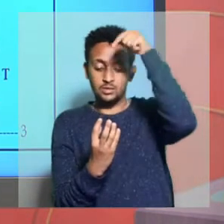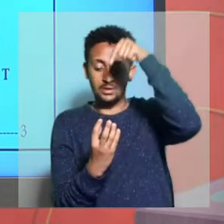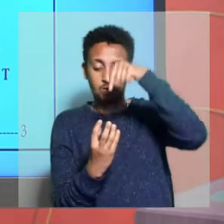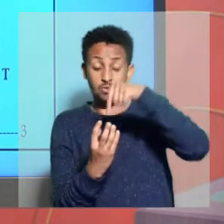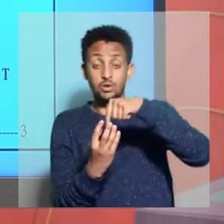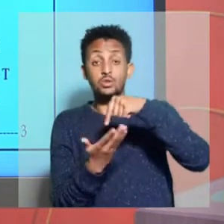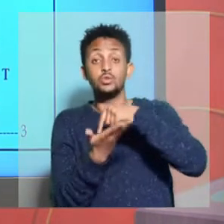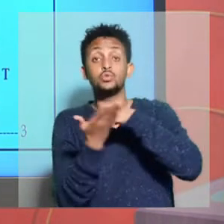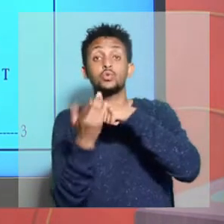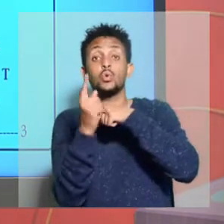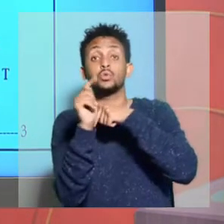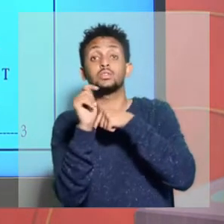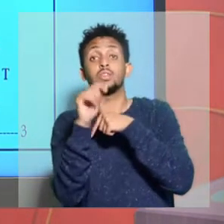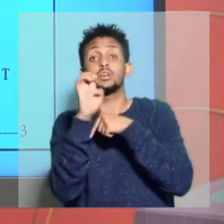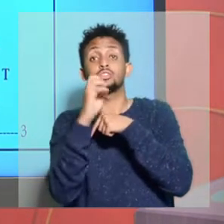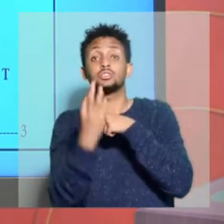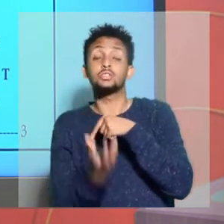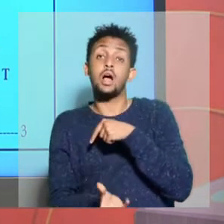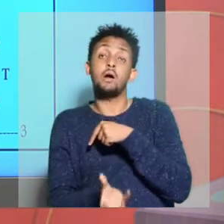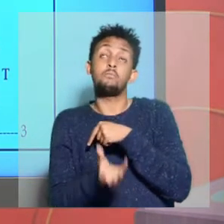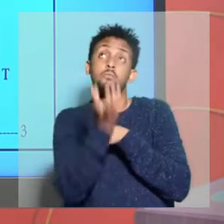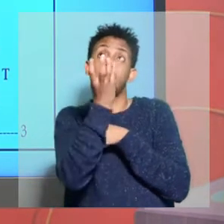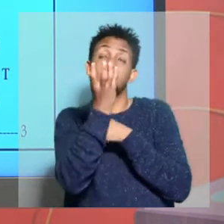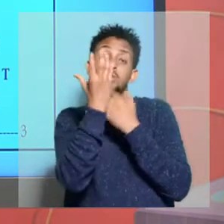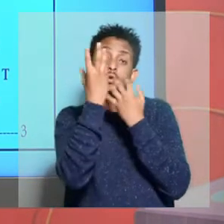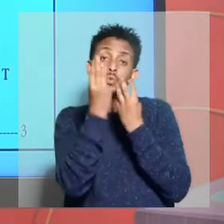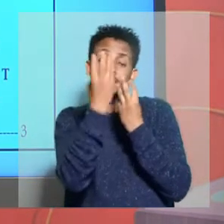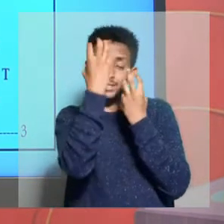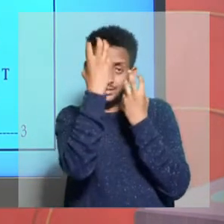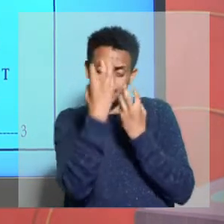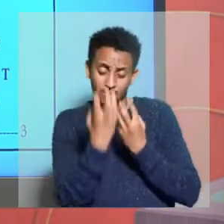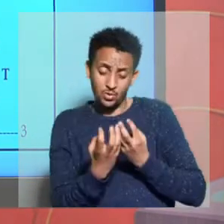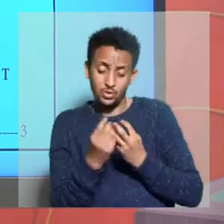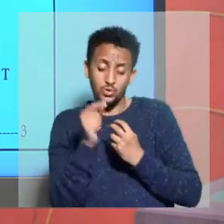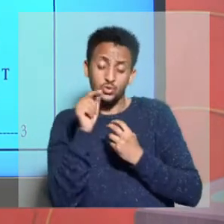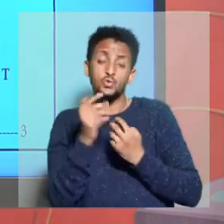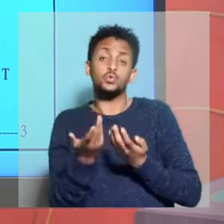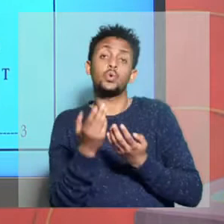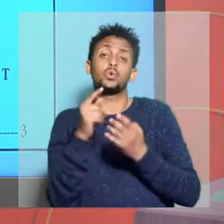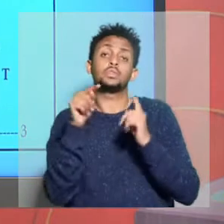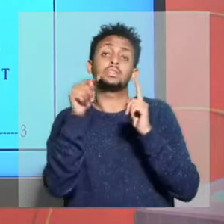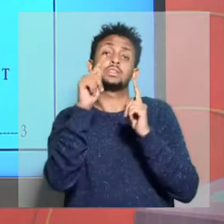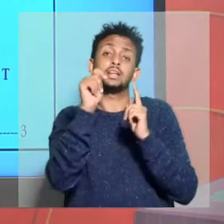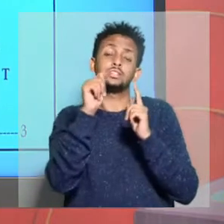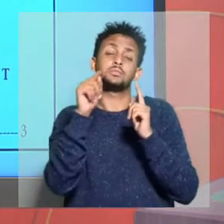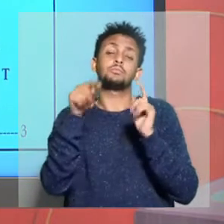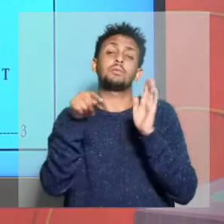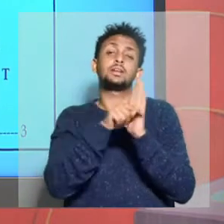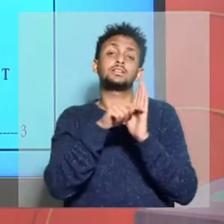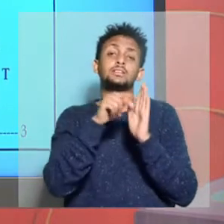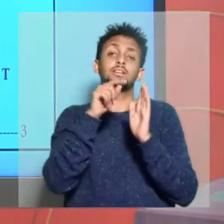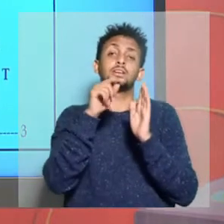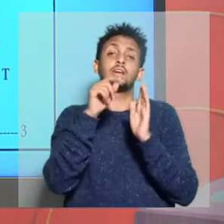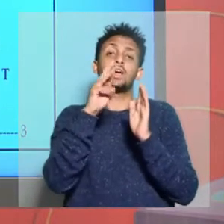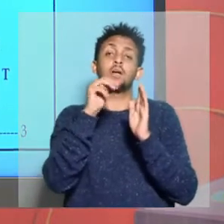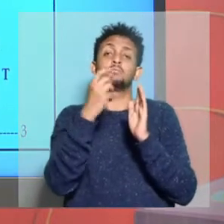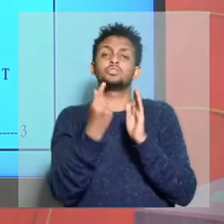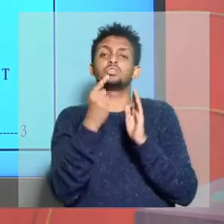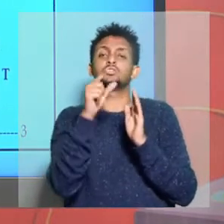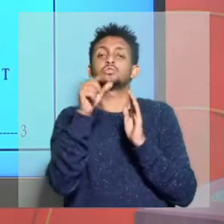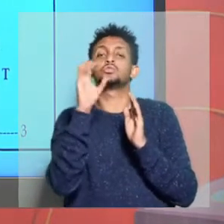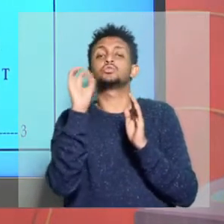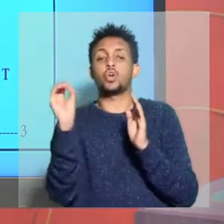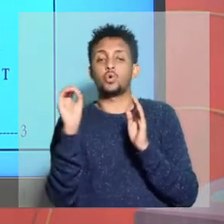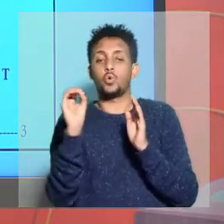downward. So the tension is acting upward, the weight is acting downward, so tension minus mg should give us 0. But